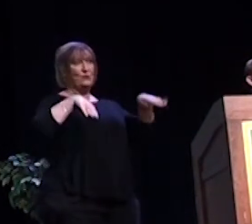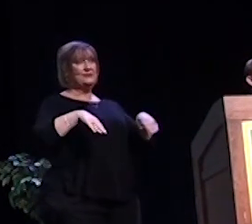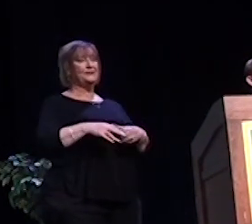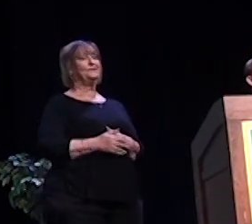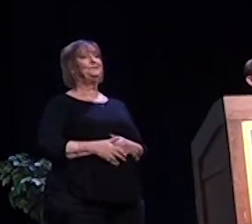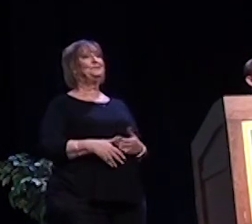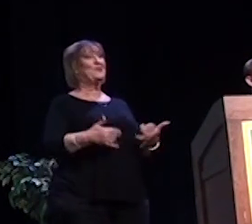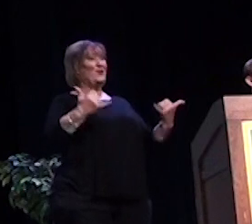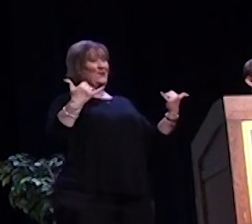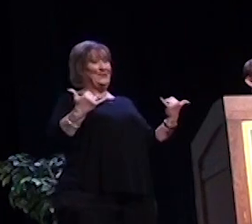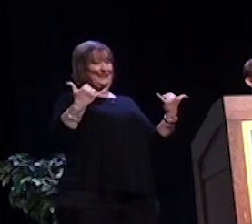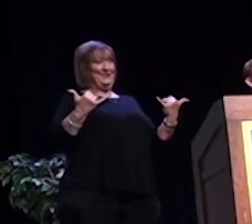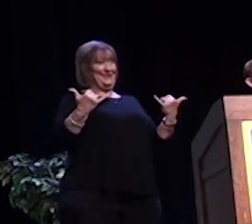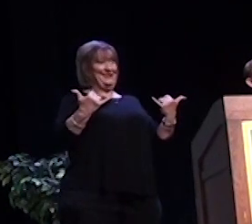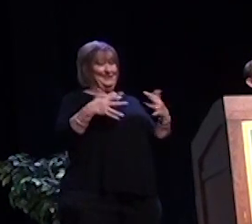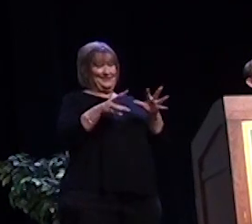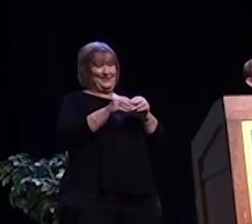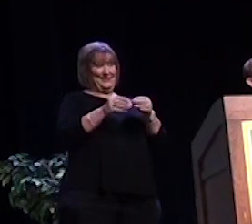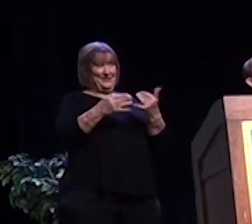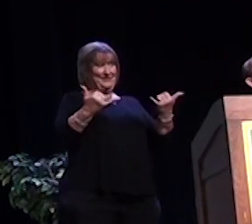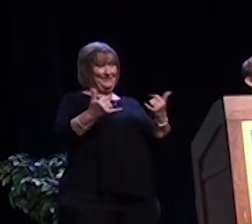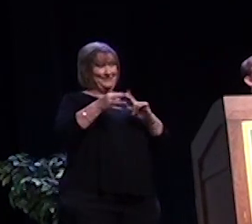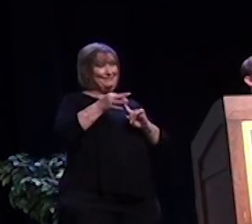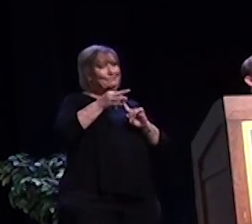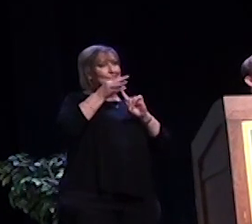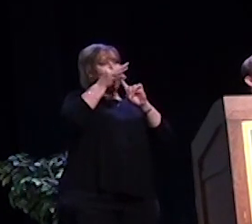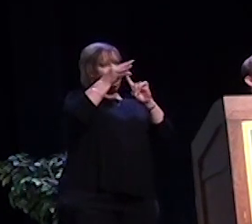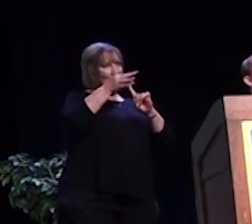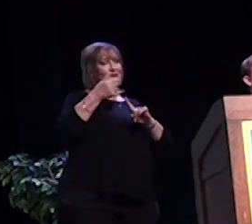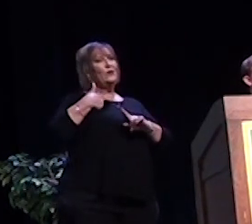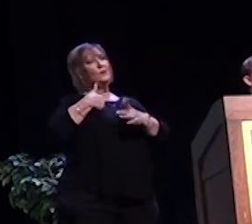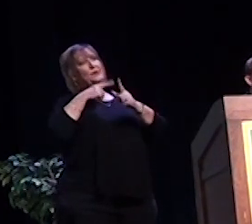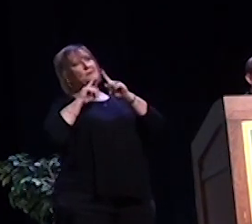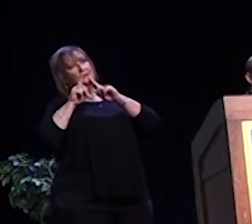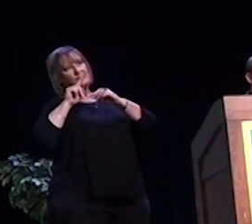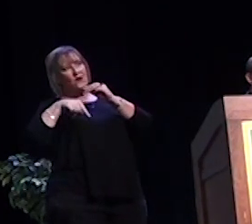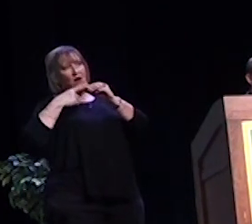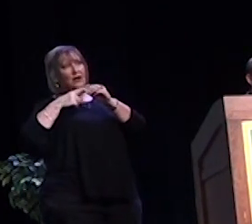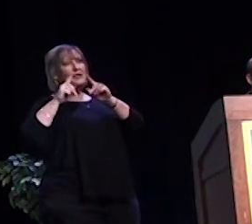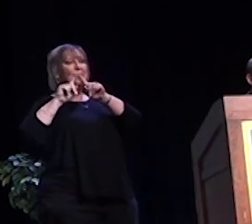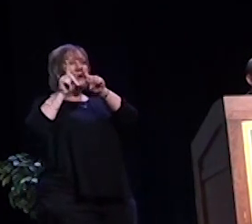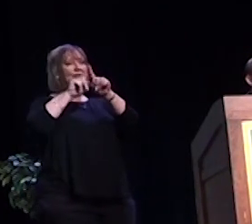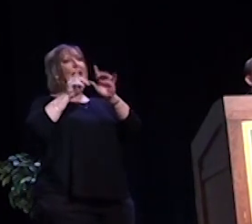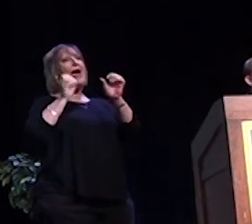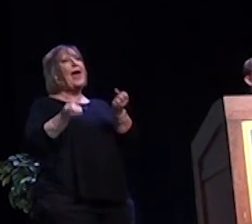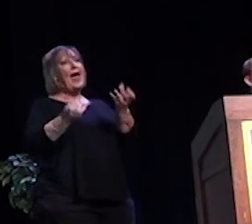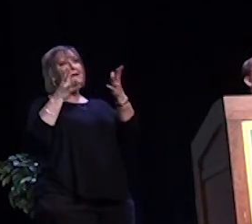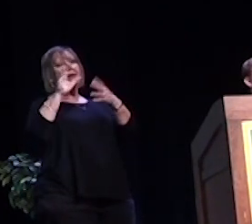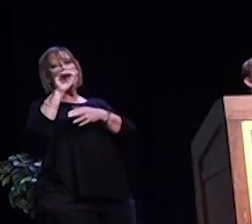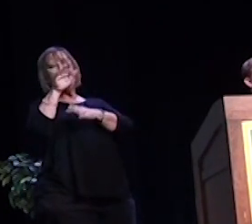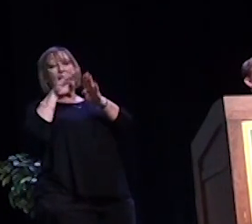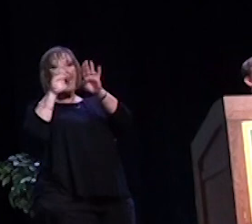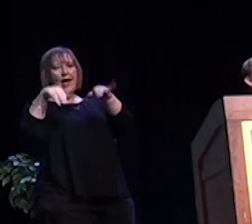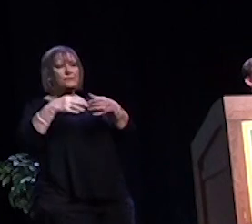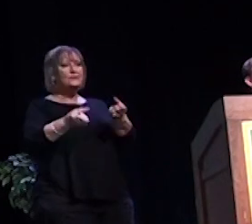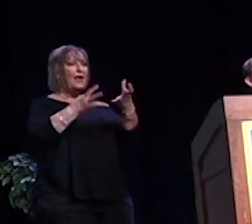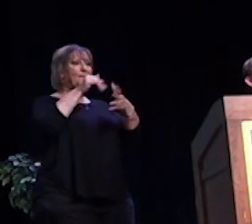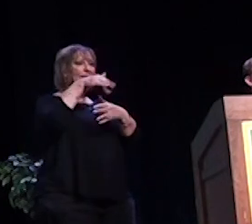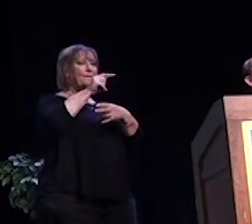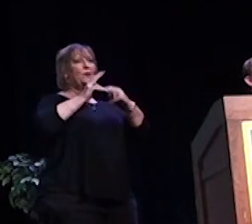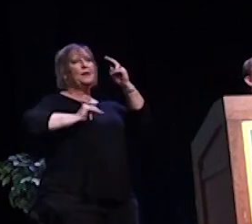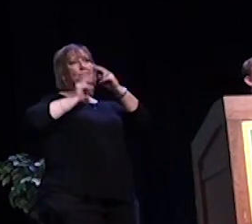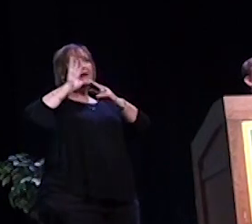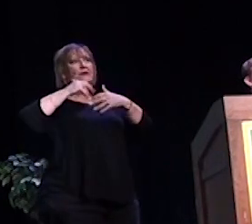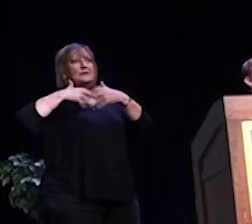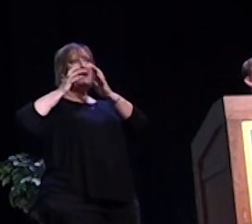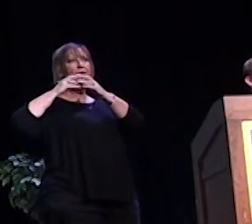bit unique in that, we've talked about the number of units that we're producing as a community. We've talked about the need for